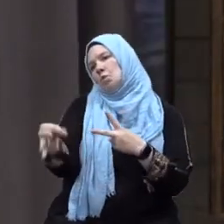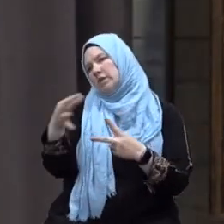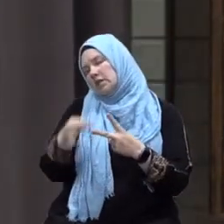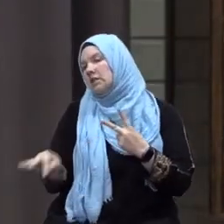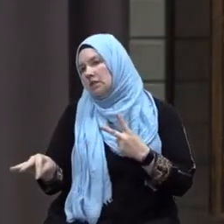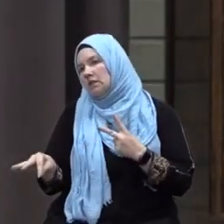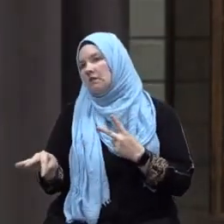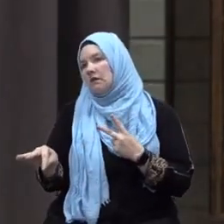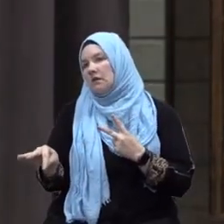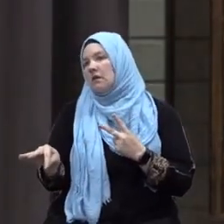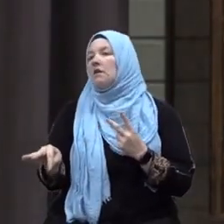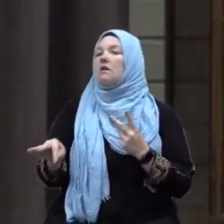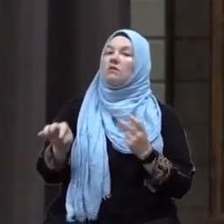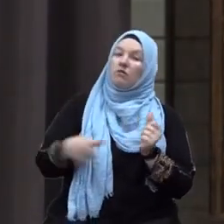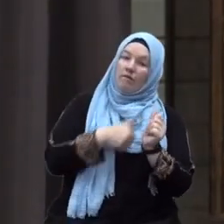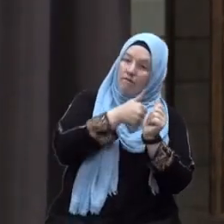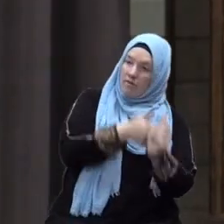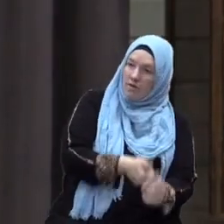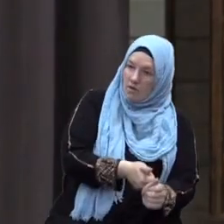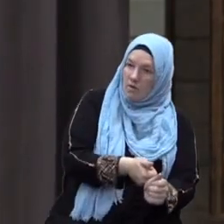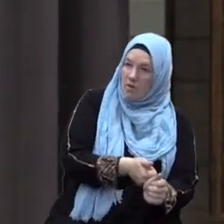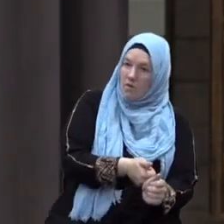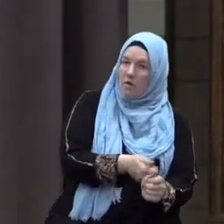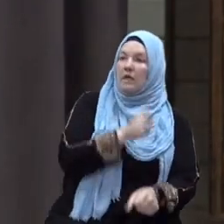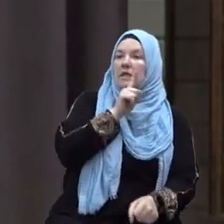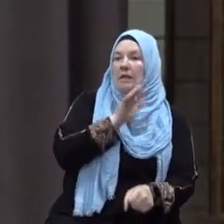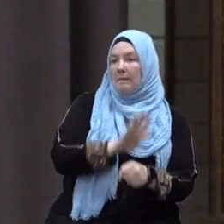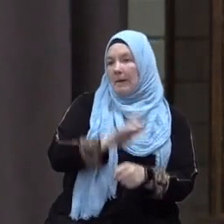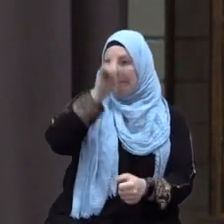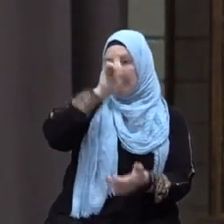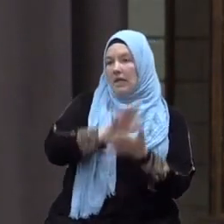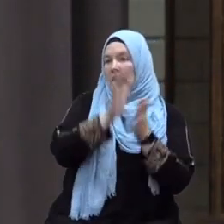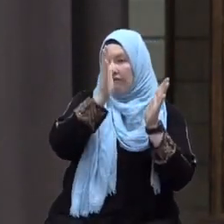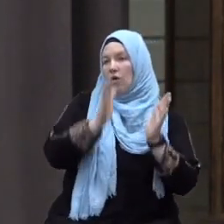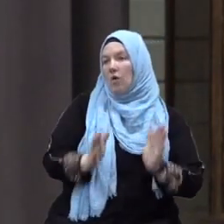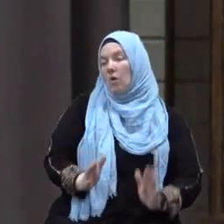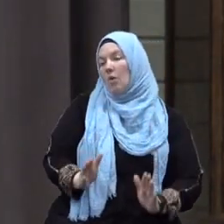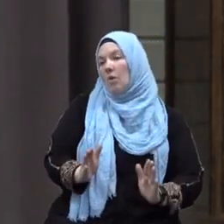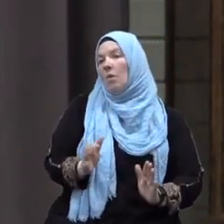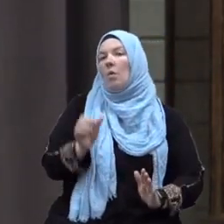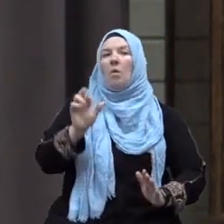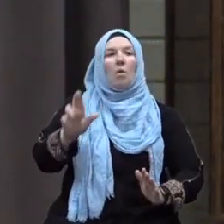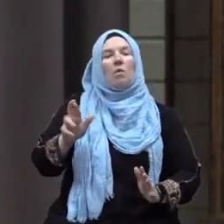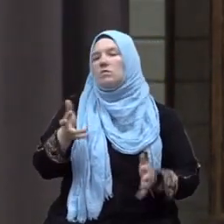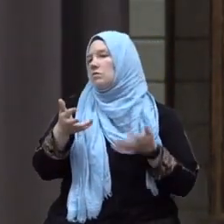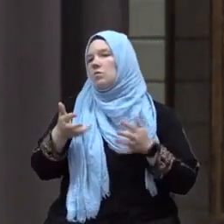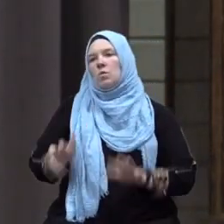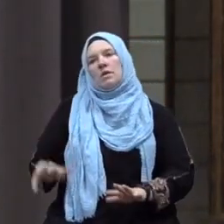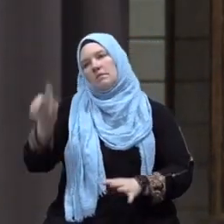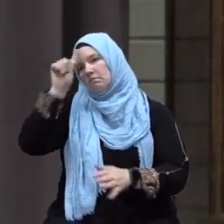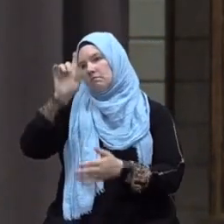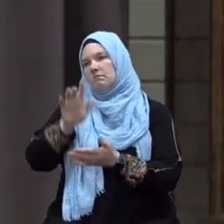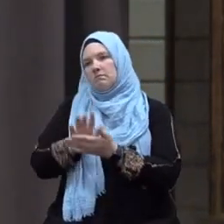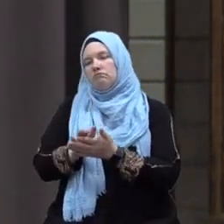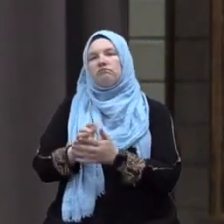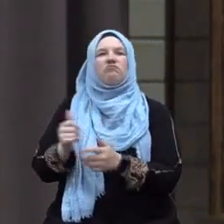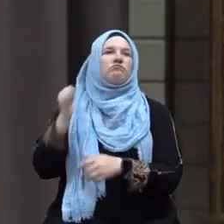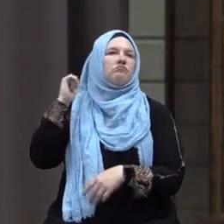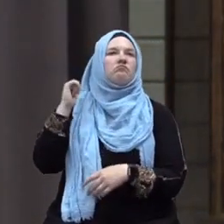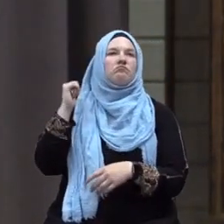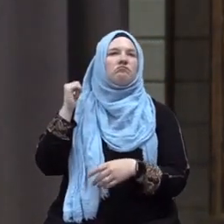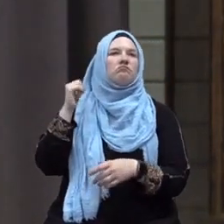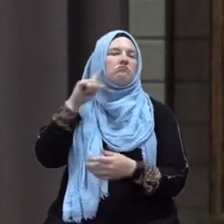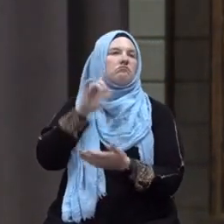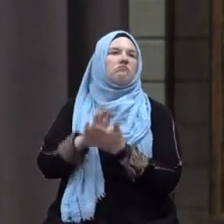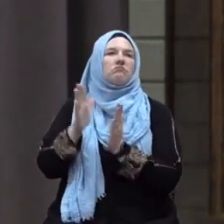be an obedient, committed believer or a non-committed, disobedient